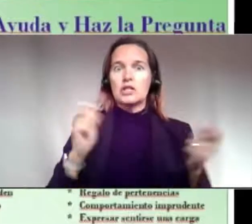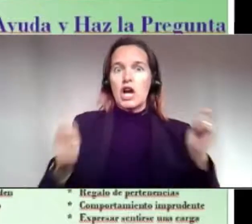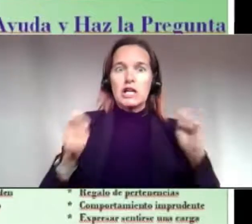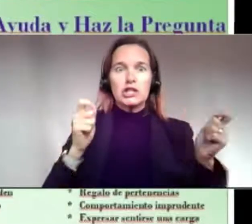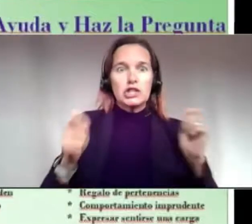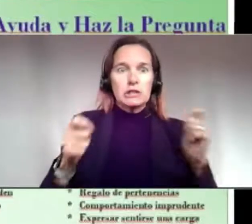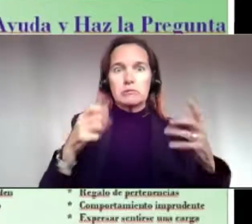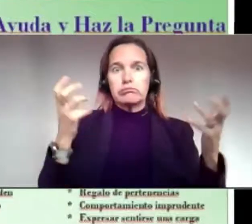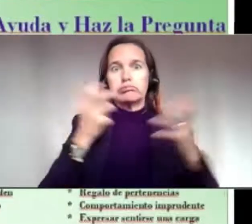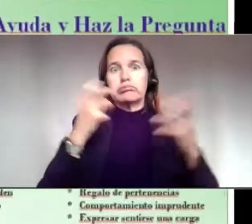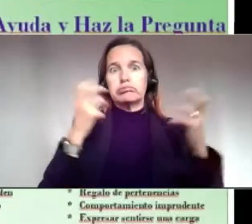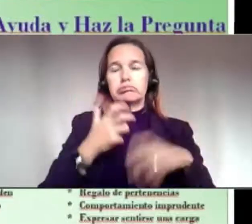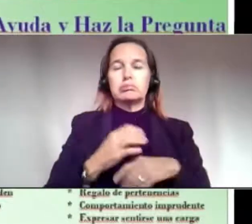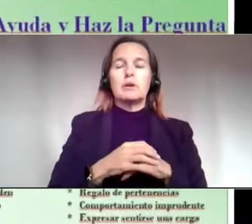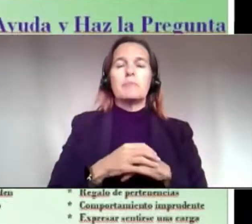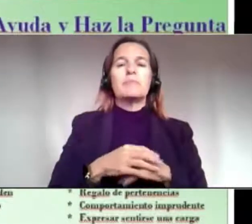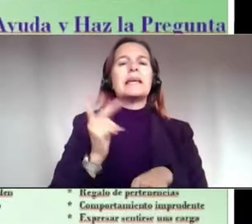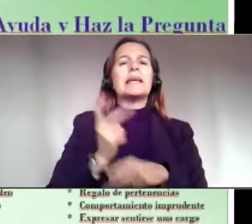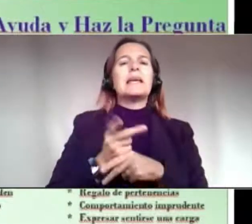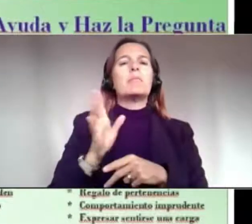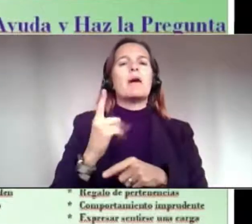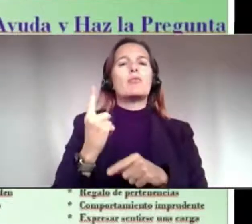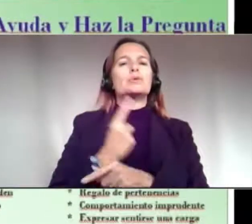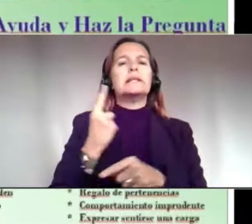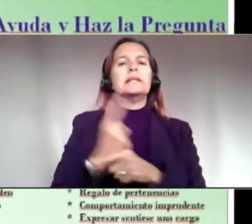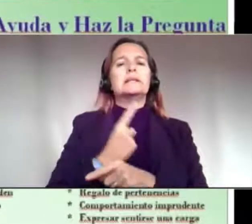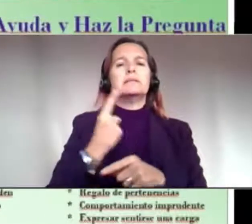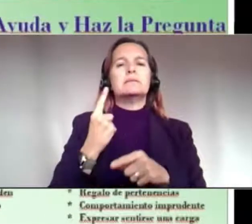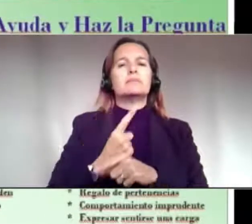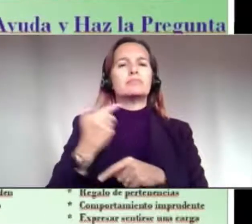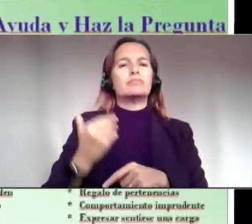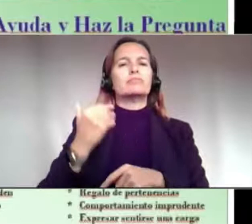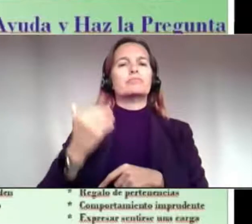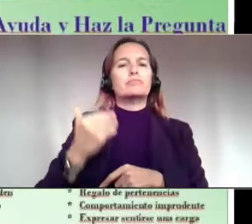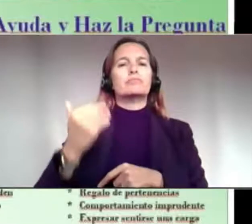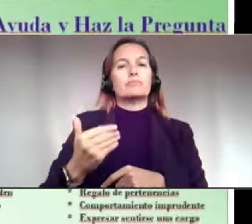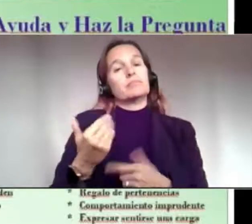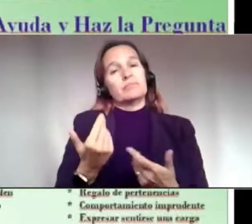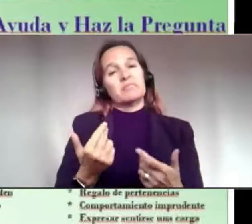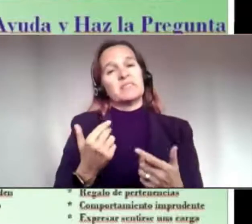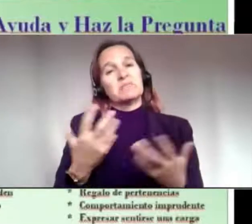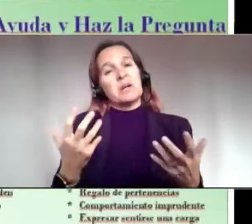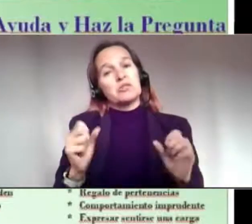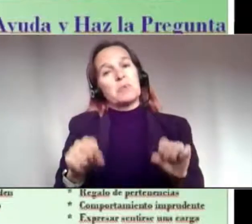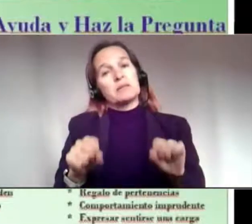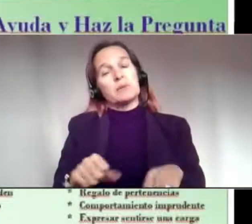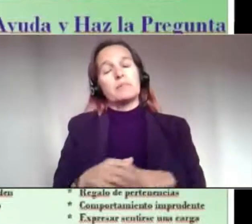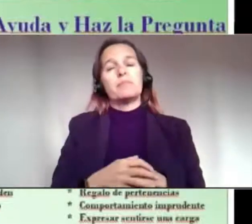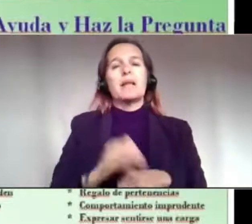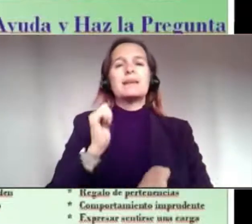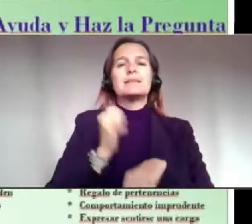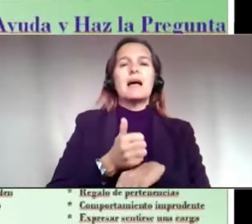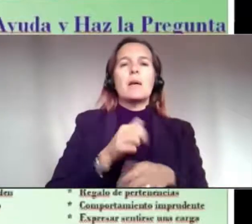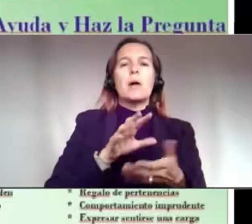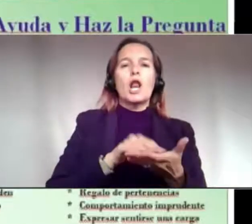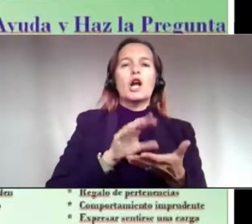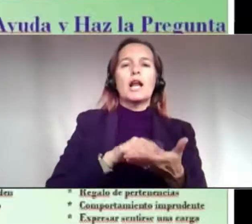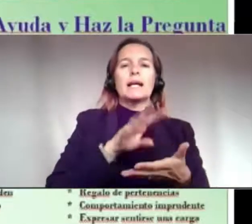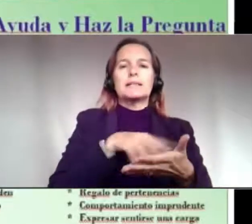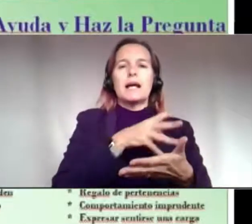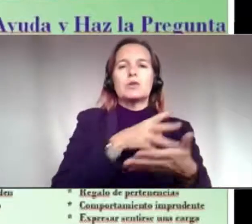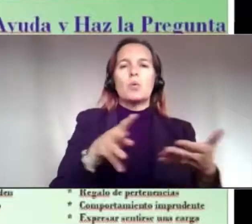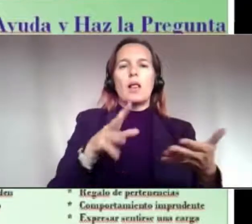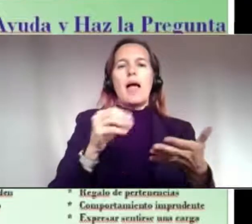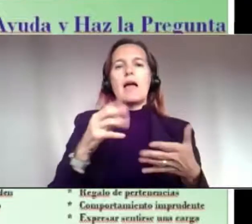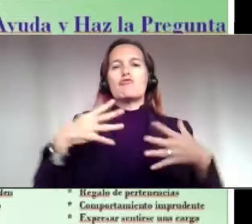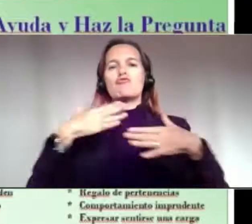their regular routines as regular as they can be with the pandemic. Create a schedule for learning activities and also relaxing and having fun